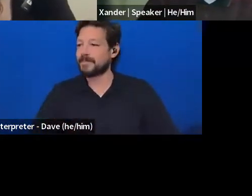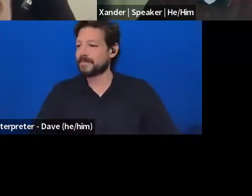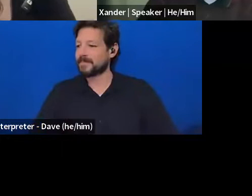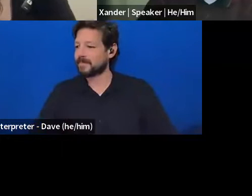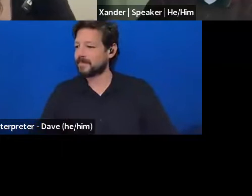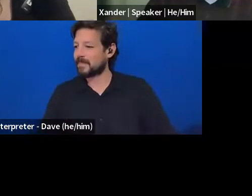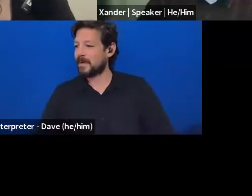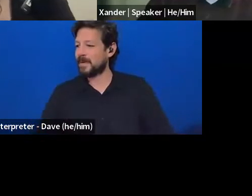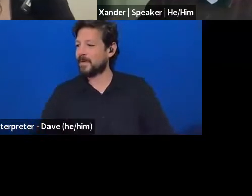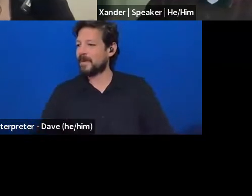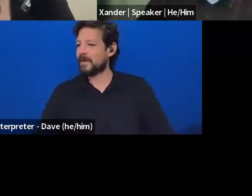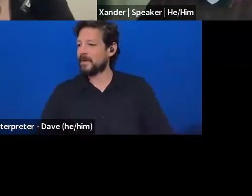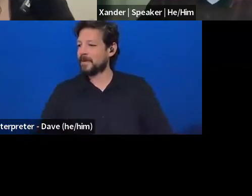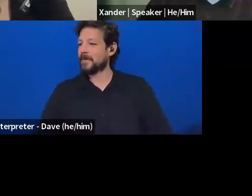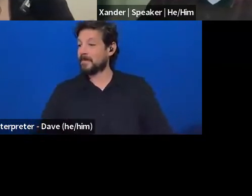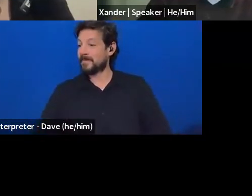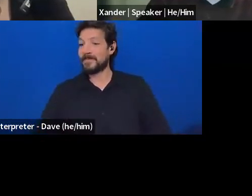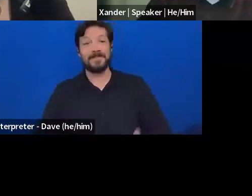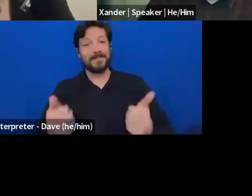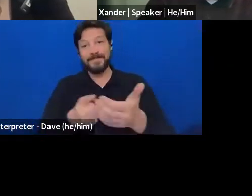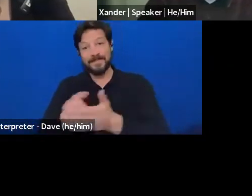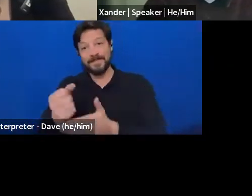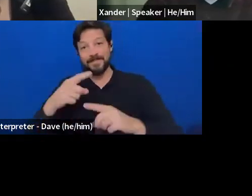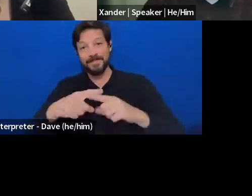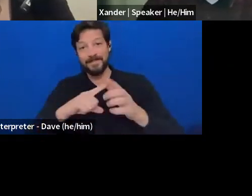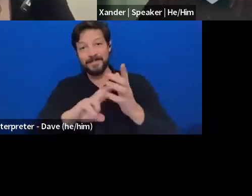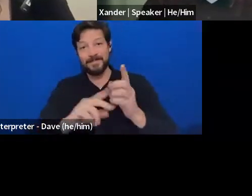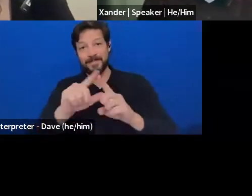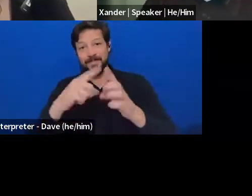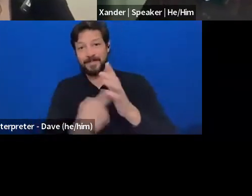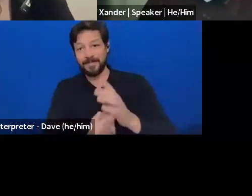Fantastic, thank you, Emily. Xander, can I throw to you next? Yep.